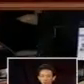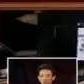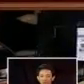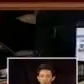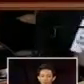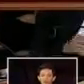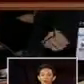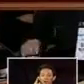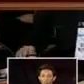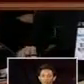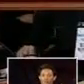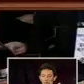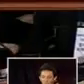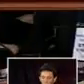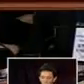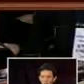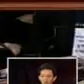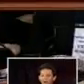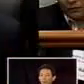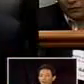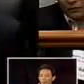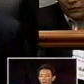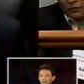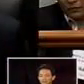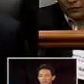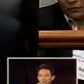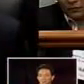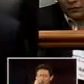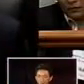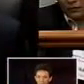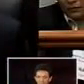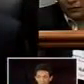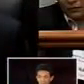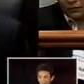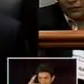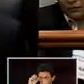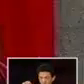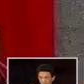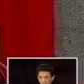agree with you that the mere fact that Mr. President, just 30 seconds to finish.